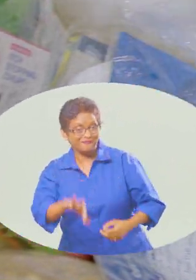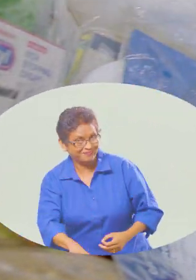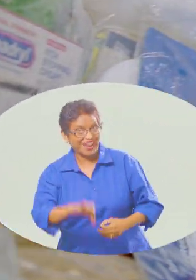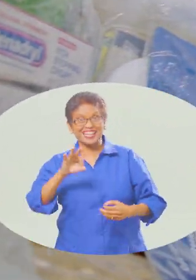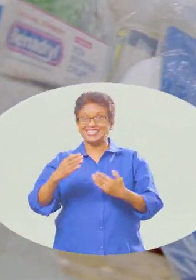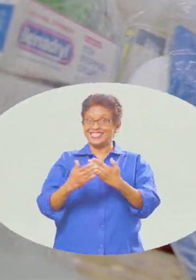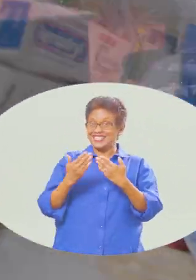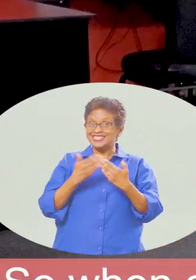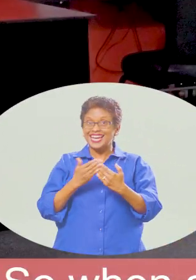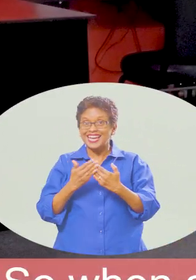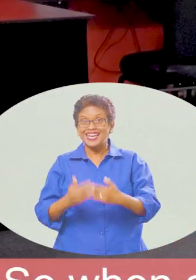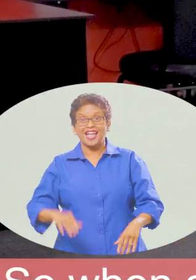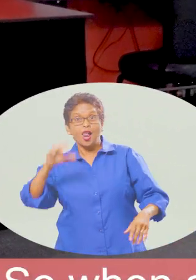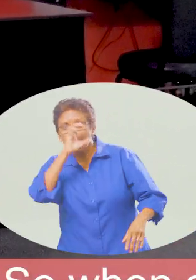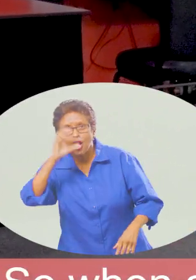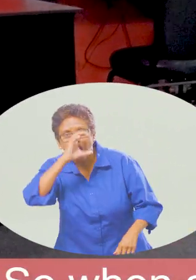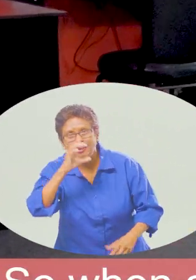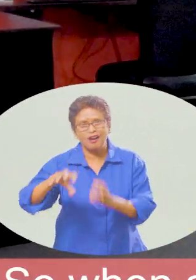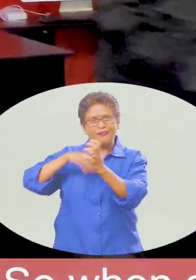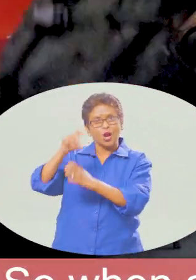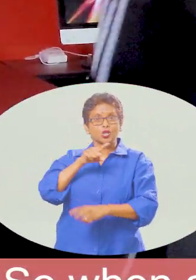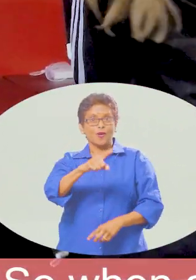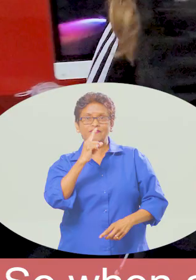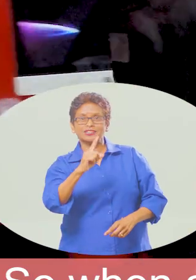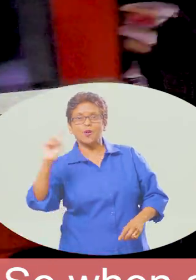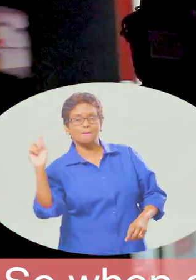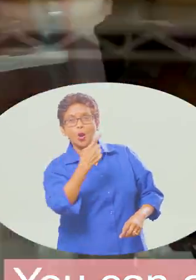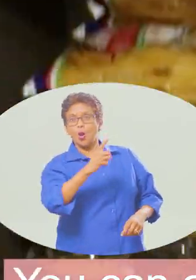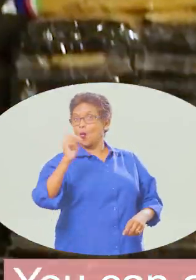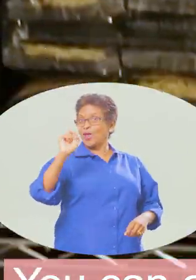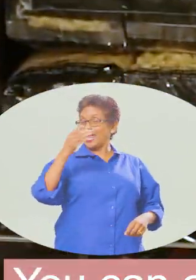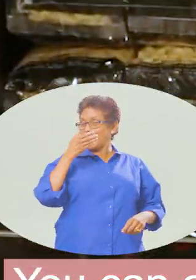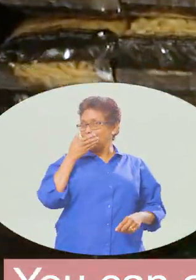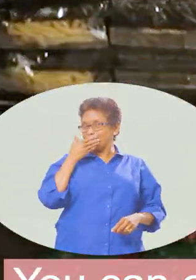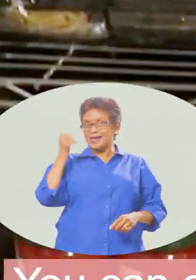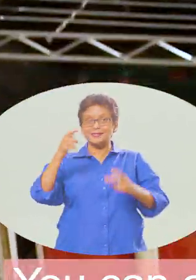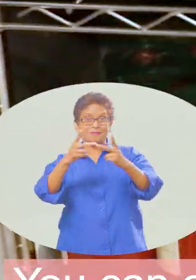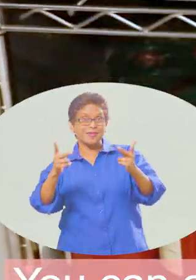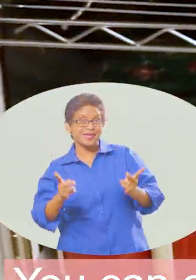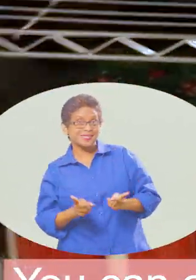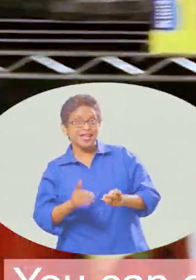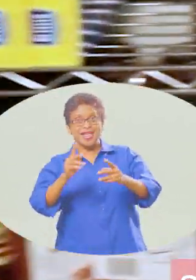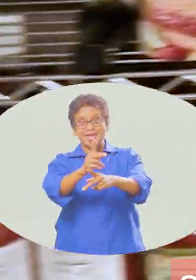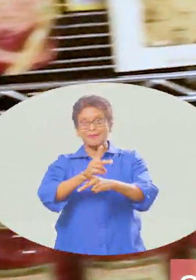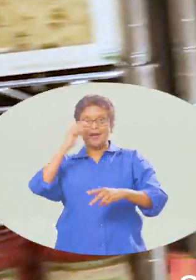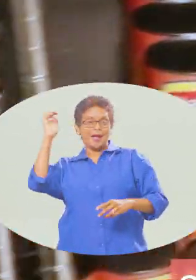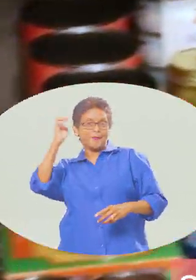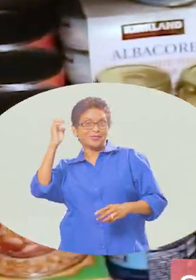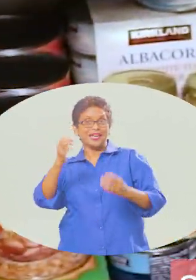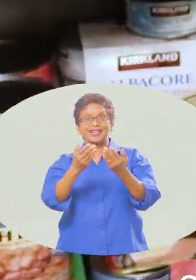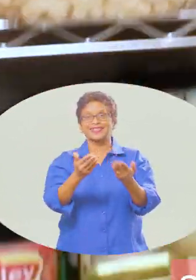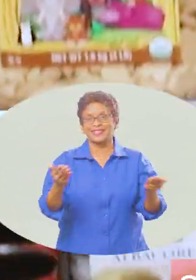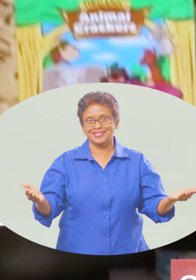members in my family. So when a disaster strikes, we won't be scrambling. You can choose where the best place to store your supplies is